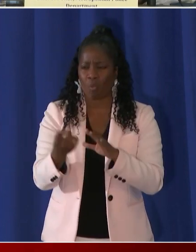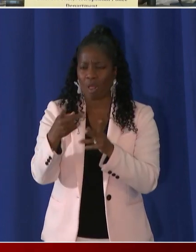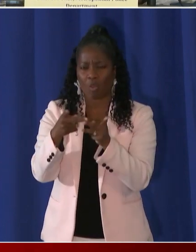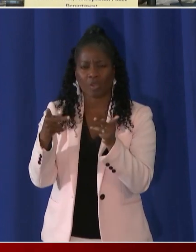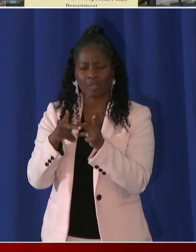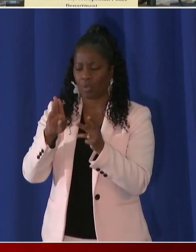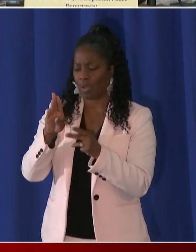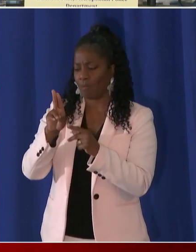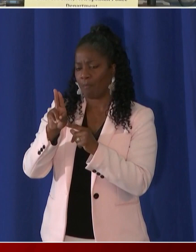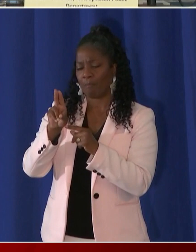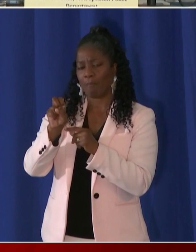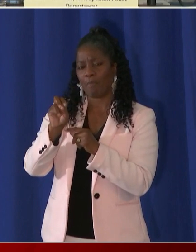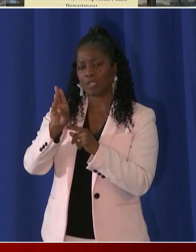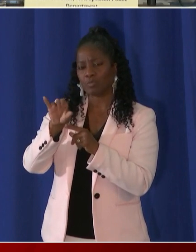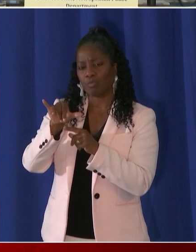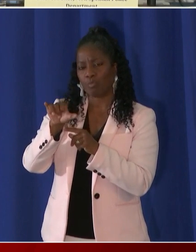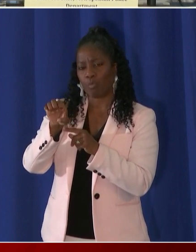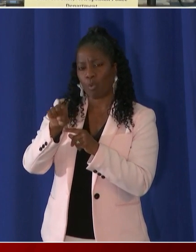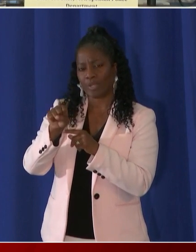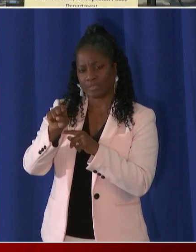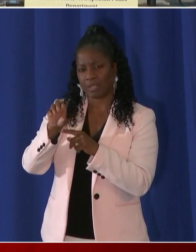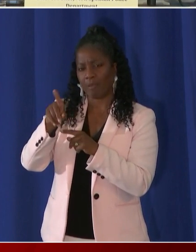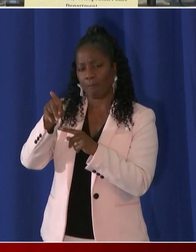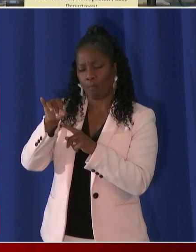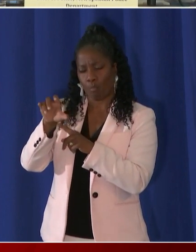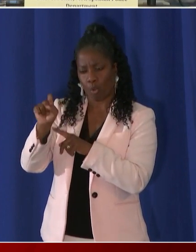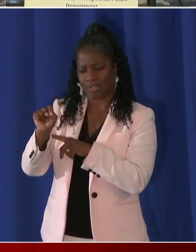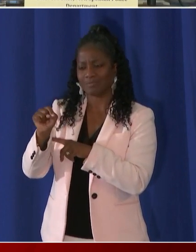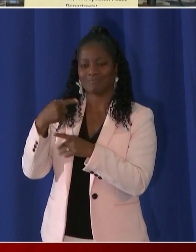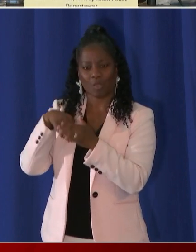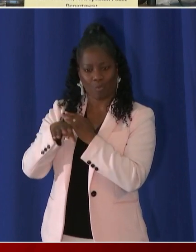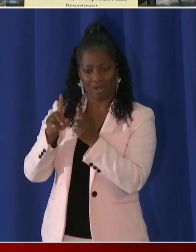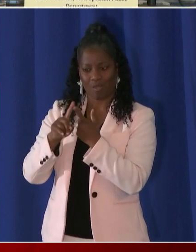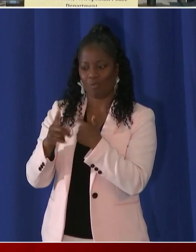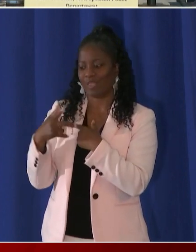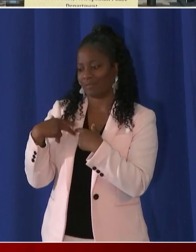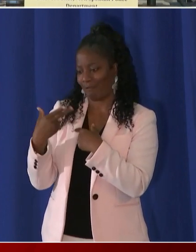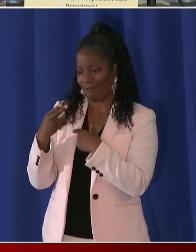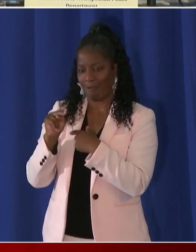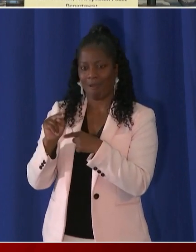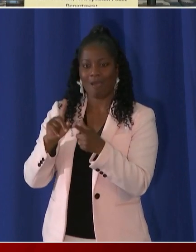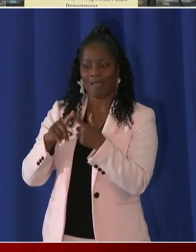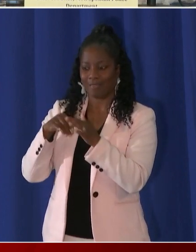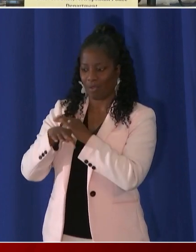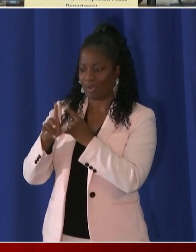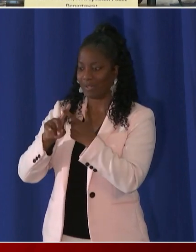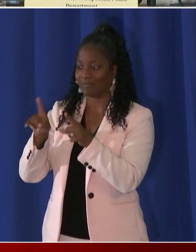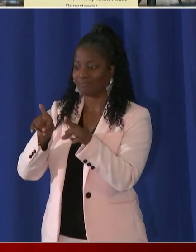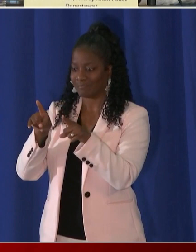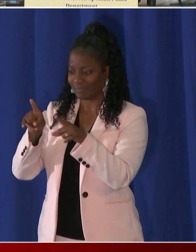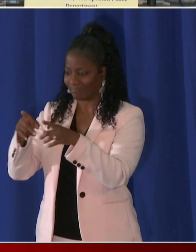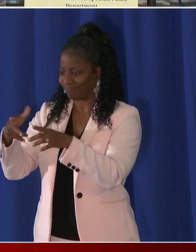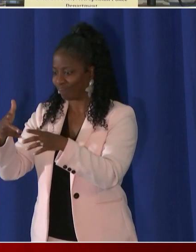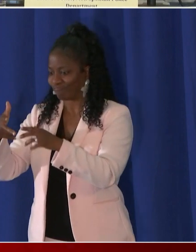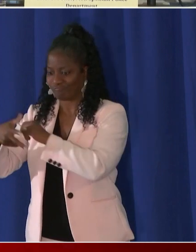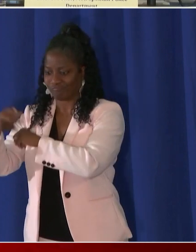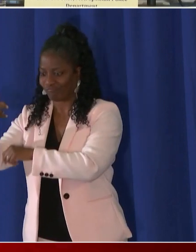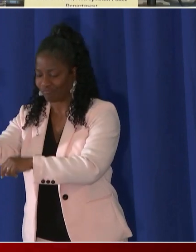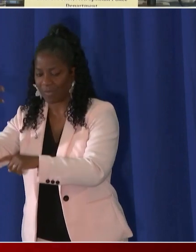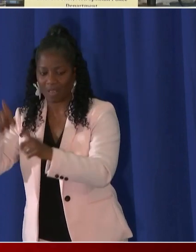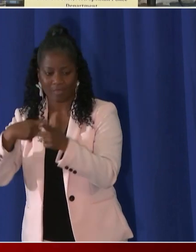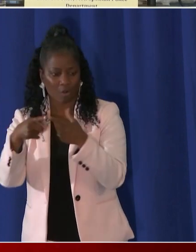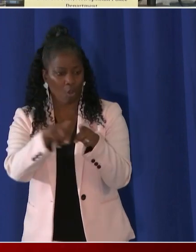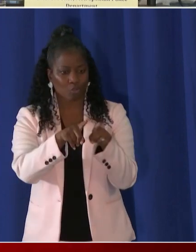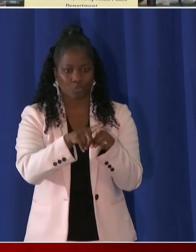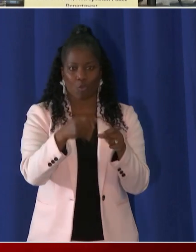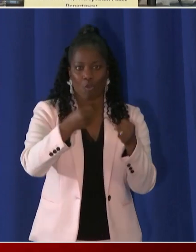remember was at Busboy and Poets, where they went in with firearms and everything. These two brothers were arrested, but they also committed carjacking. So I just say in that